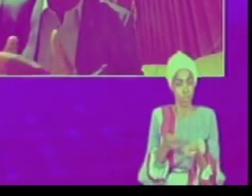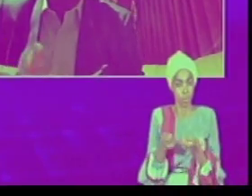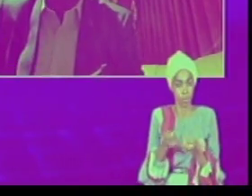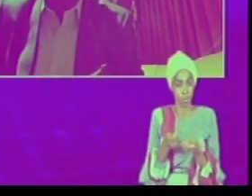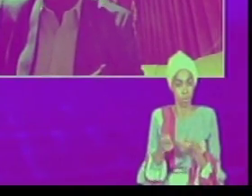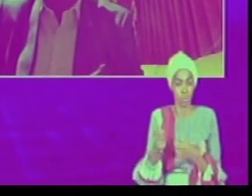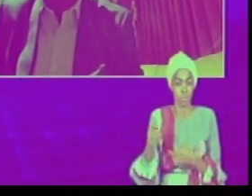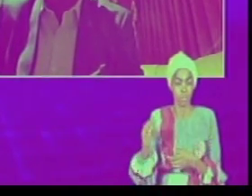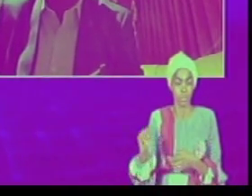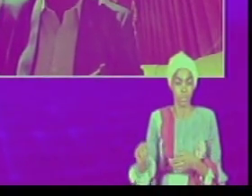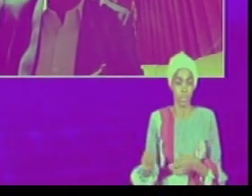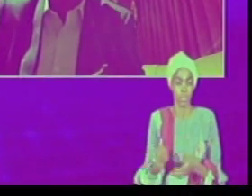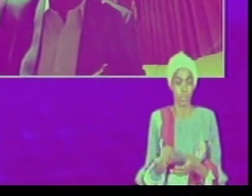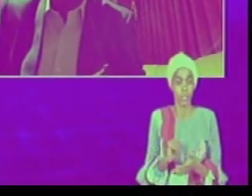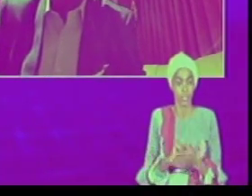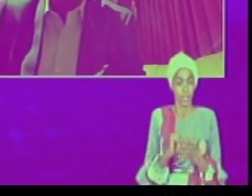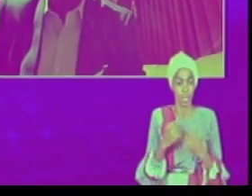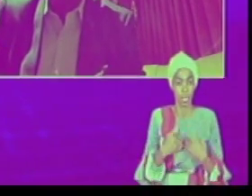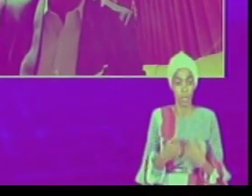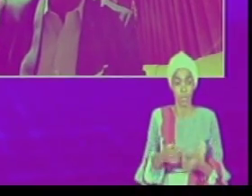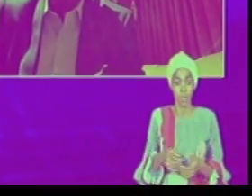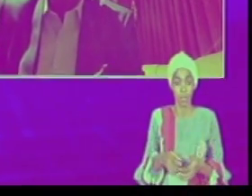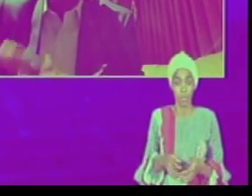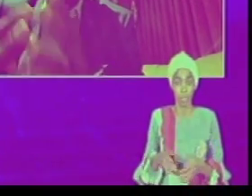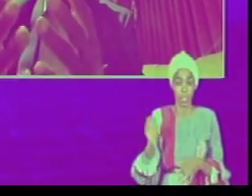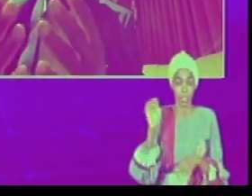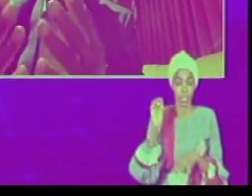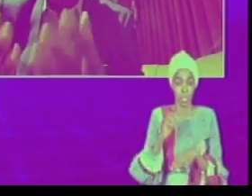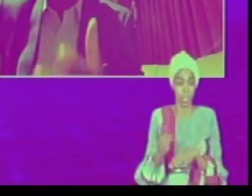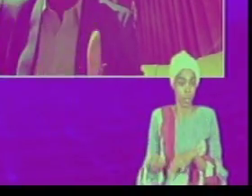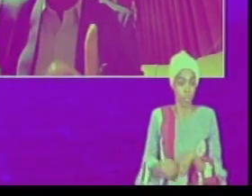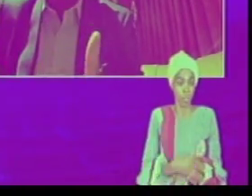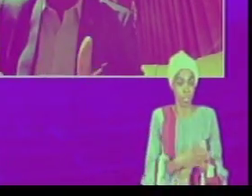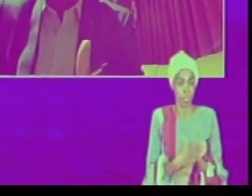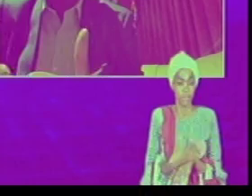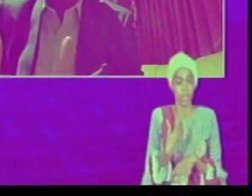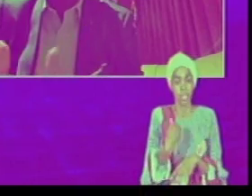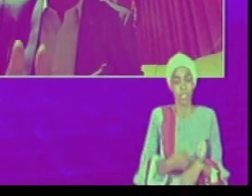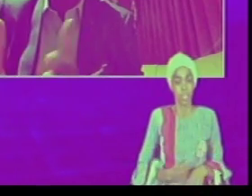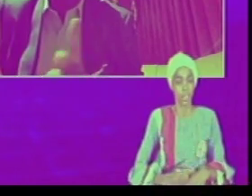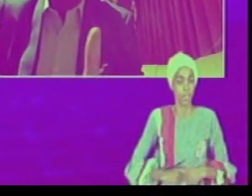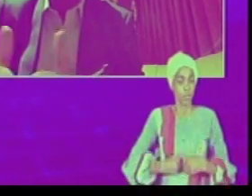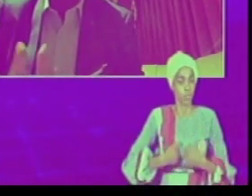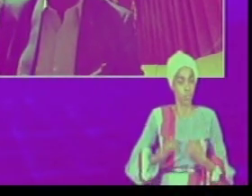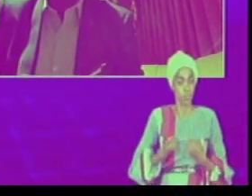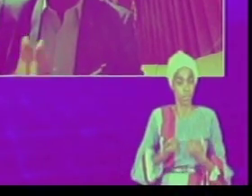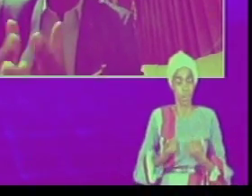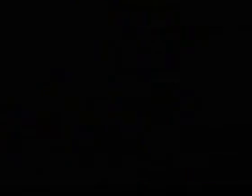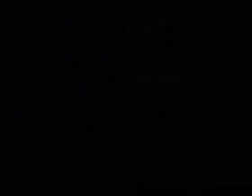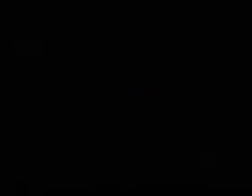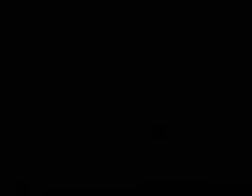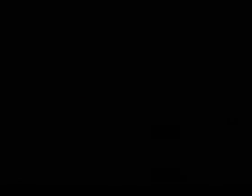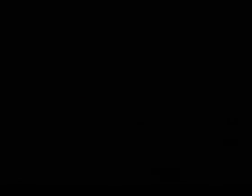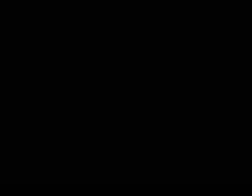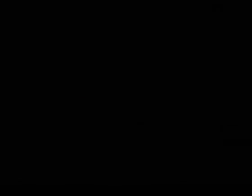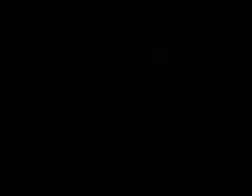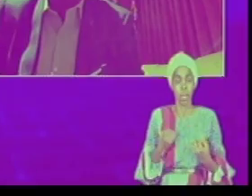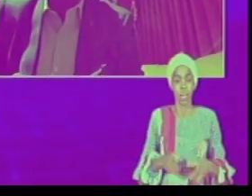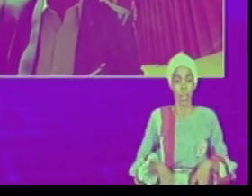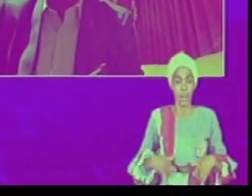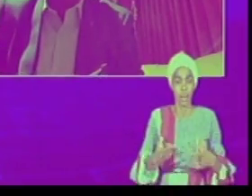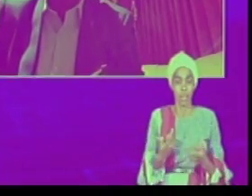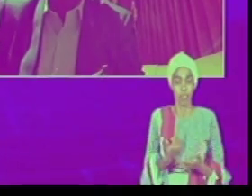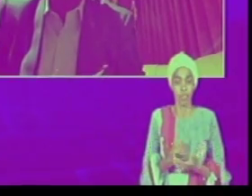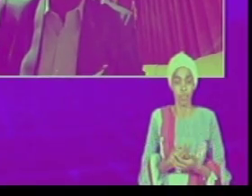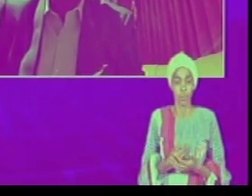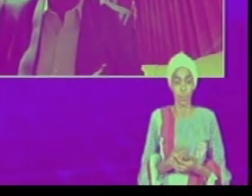their emotional and personality development. One thing I see that is defining and is influencing people's